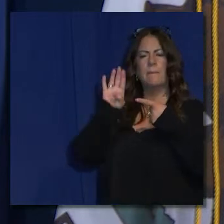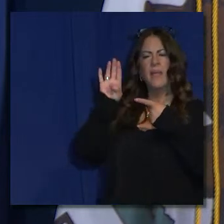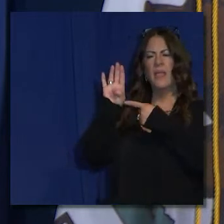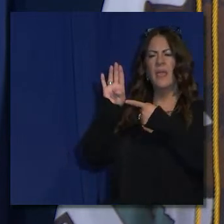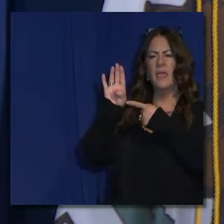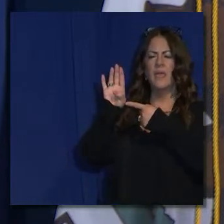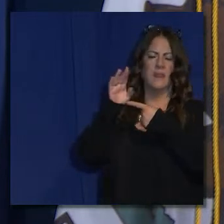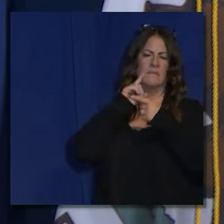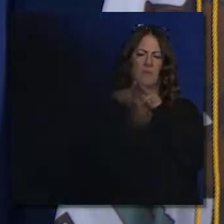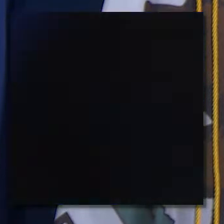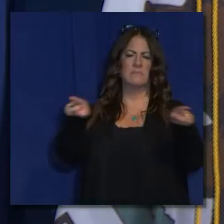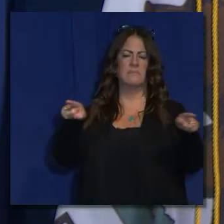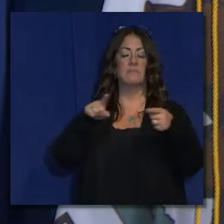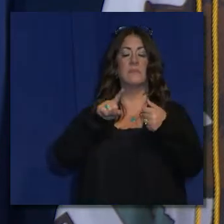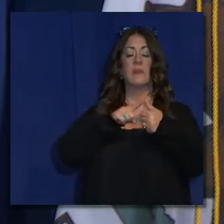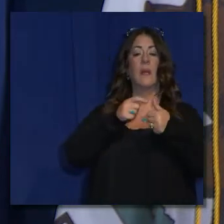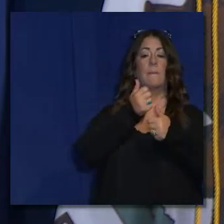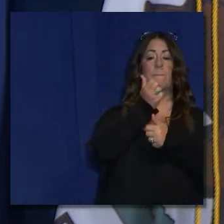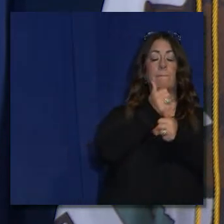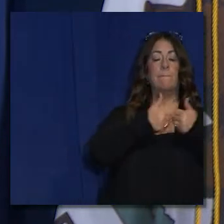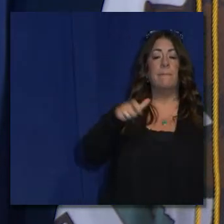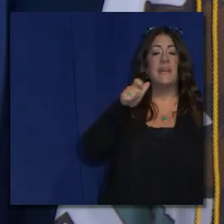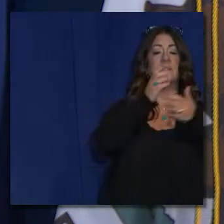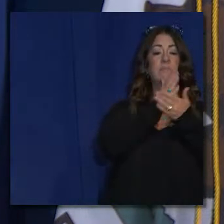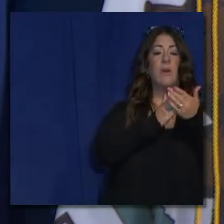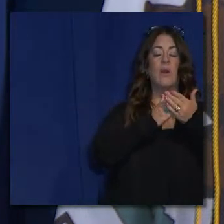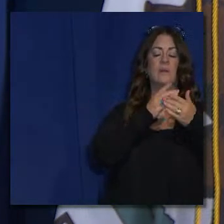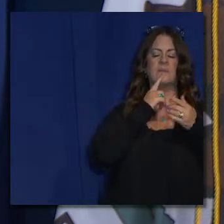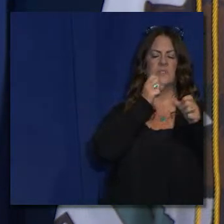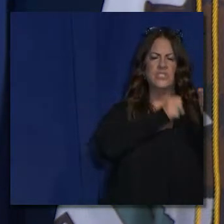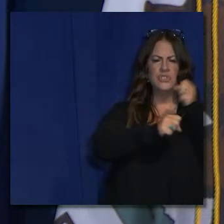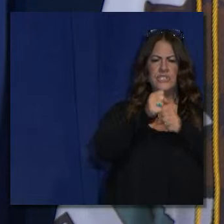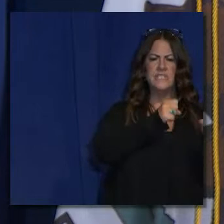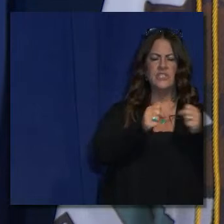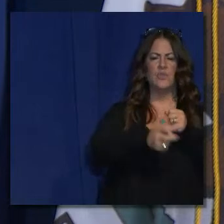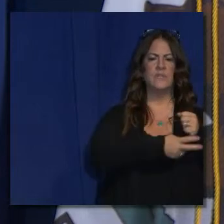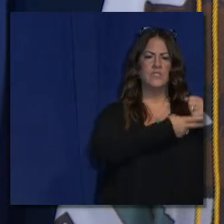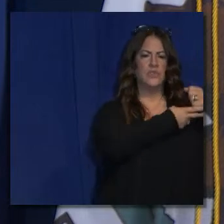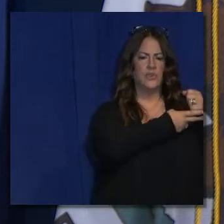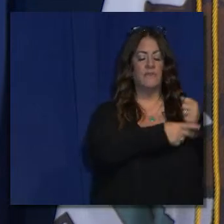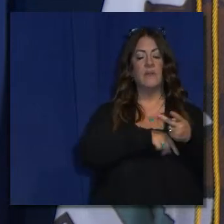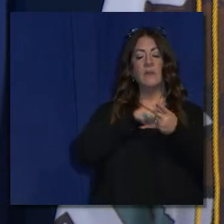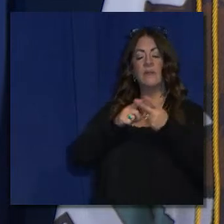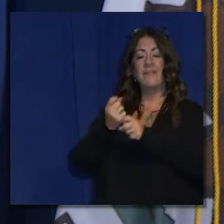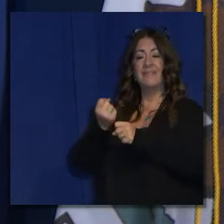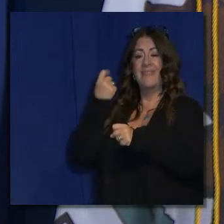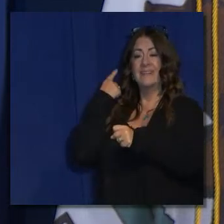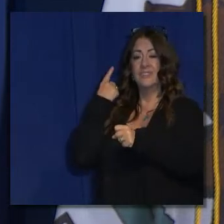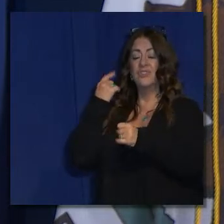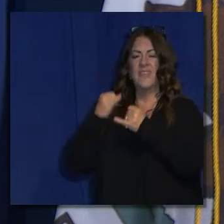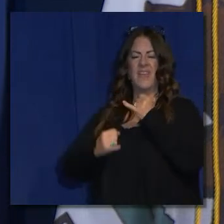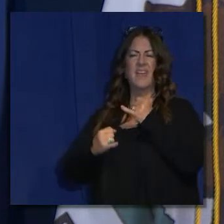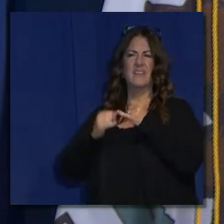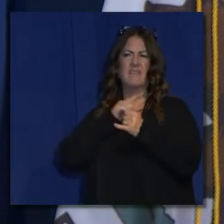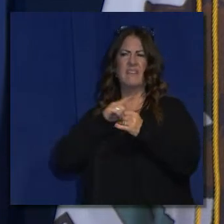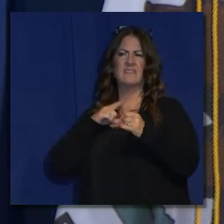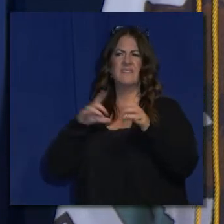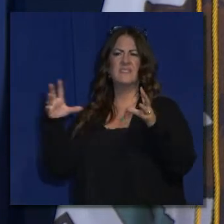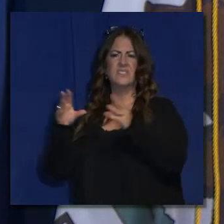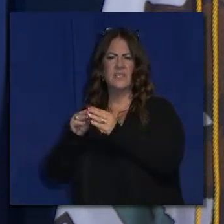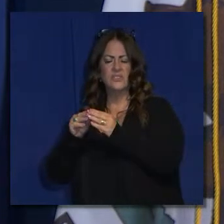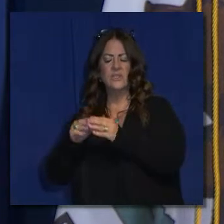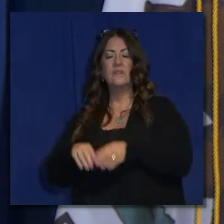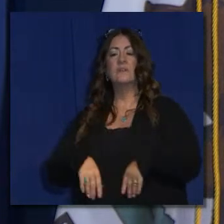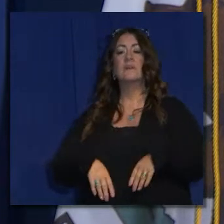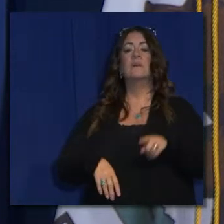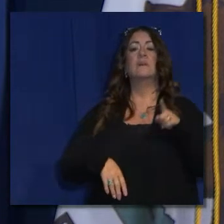is building a strategic reserve. So last year, at the very end of the legislative session, the